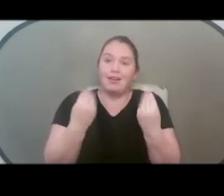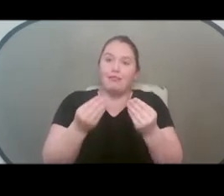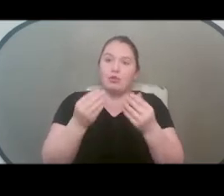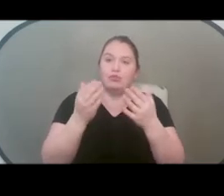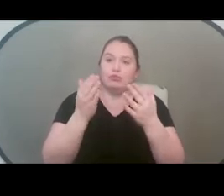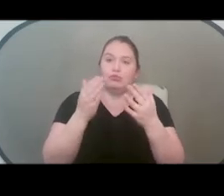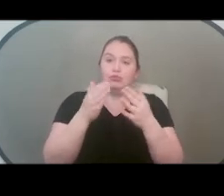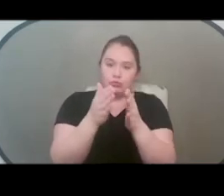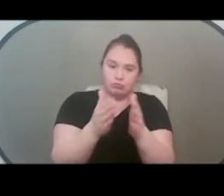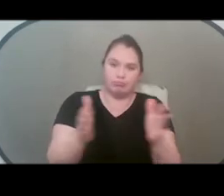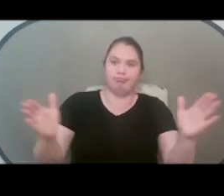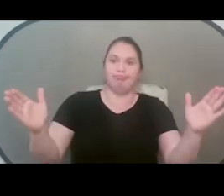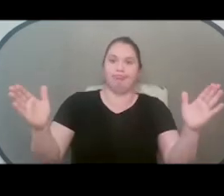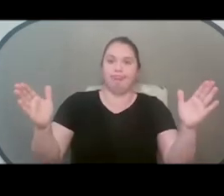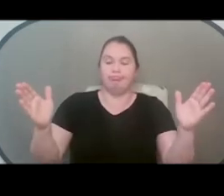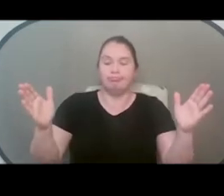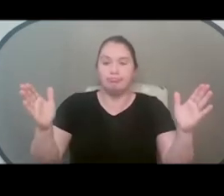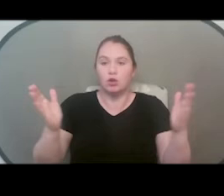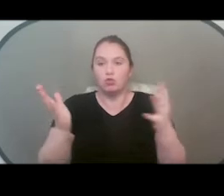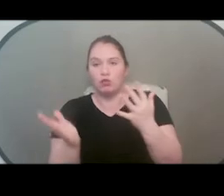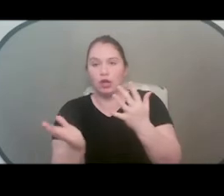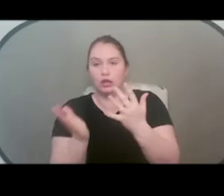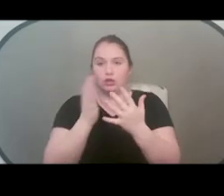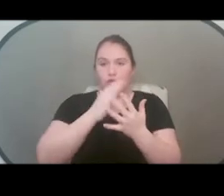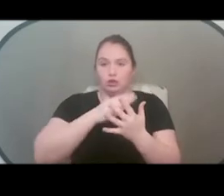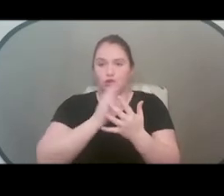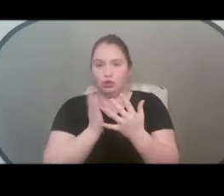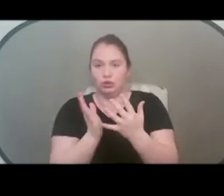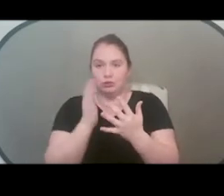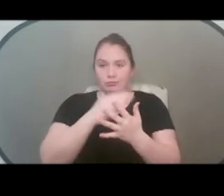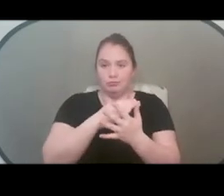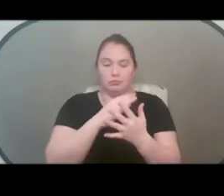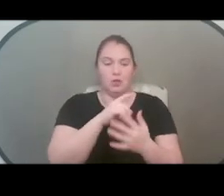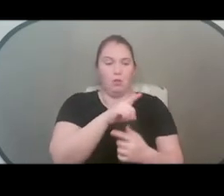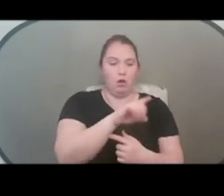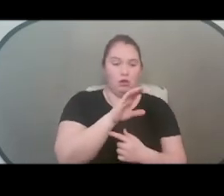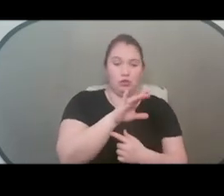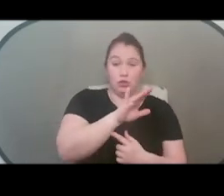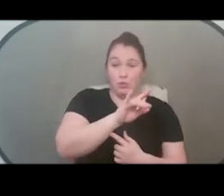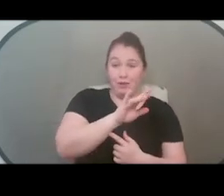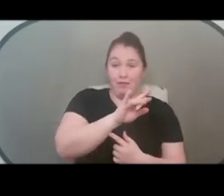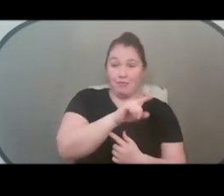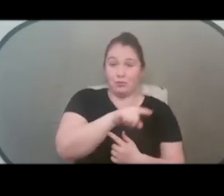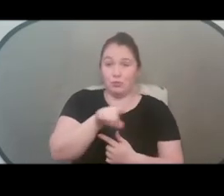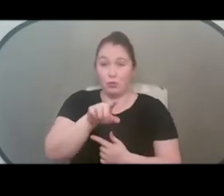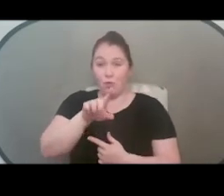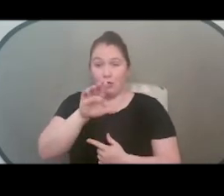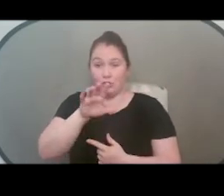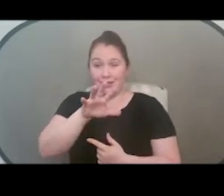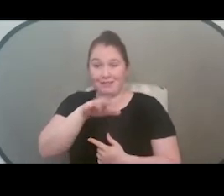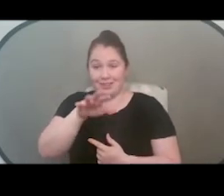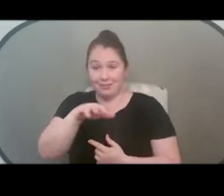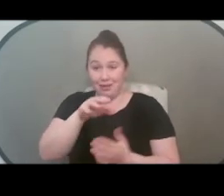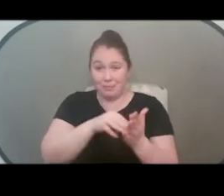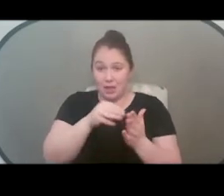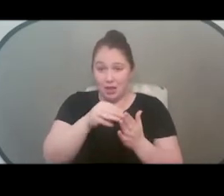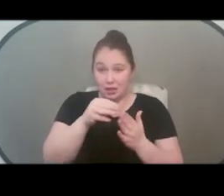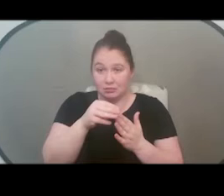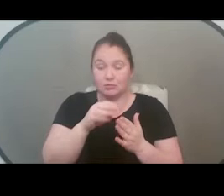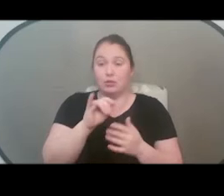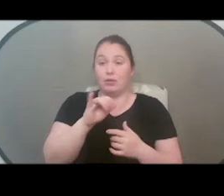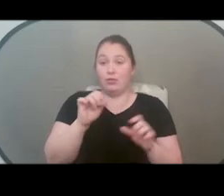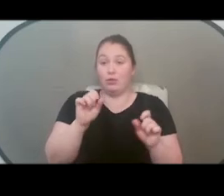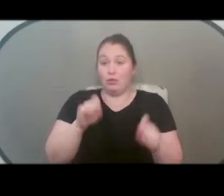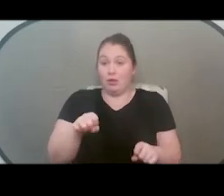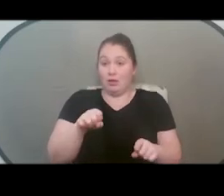many discussions have to be had. We provided a range of 125 to 155 million. So if you could pick a